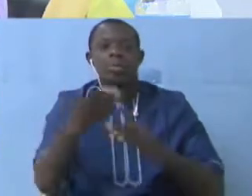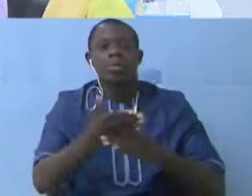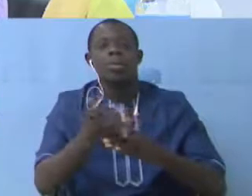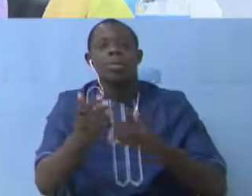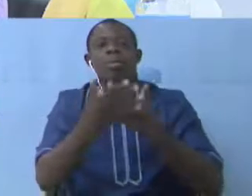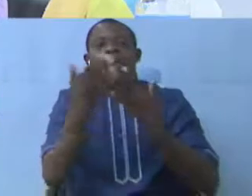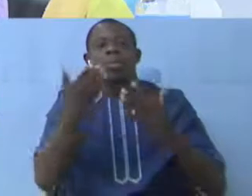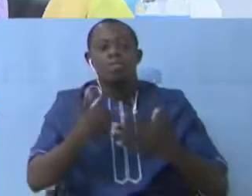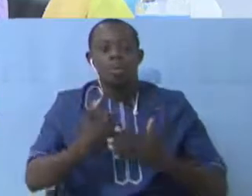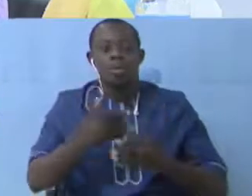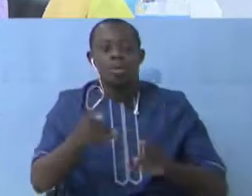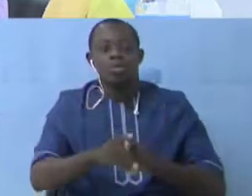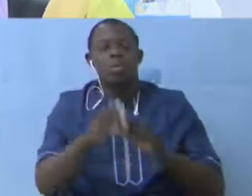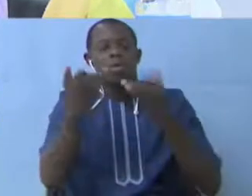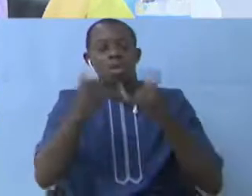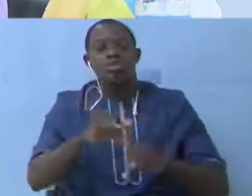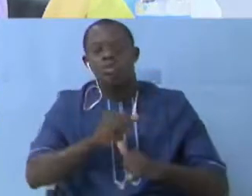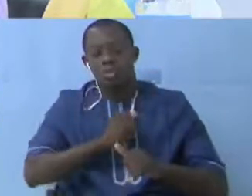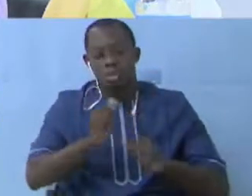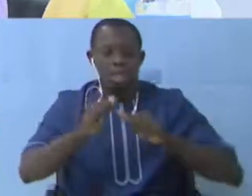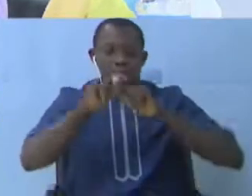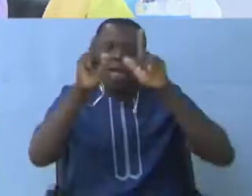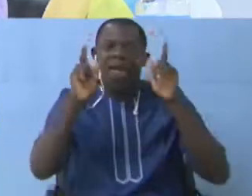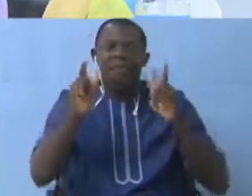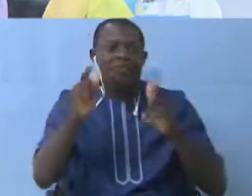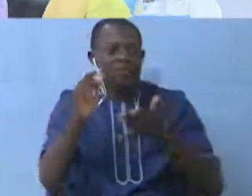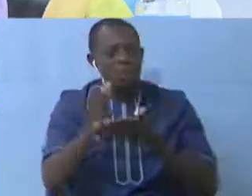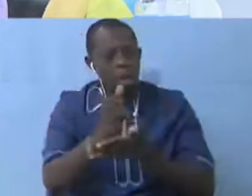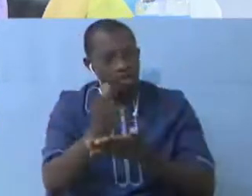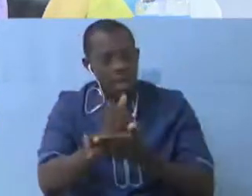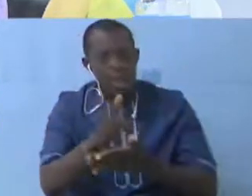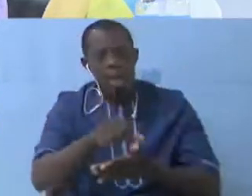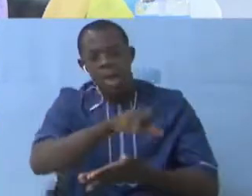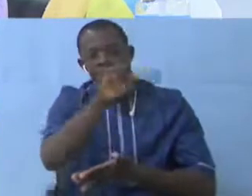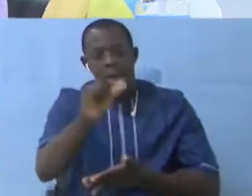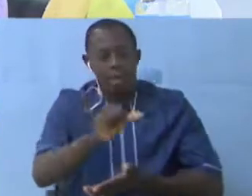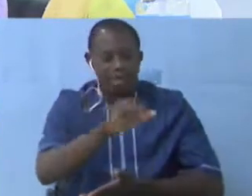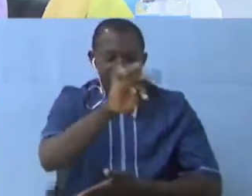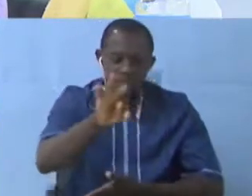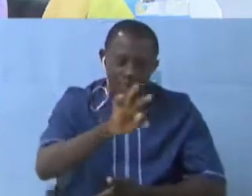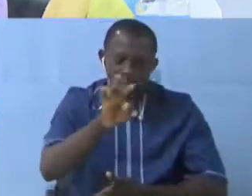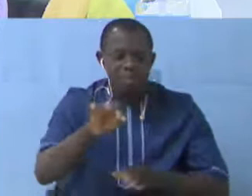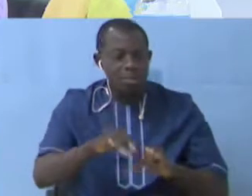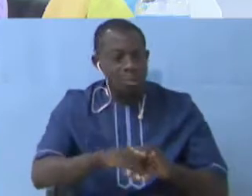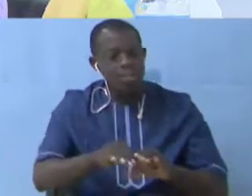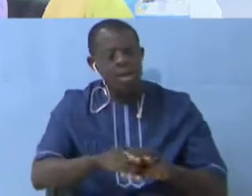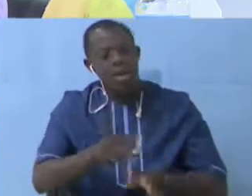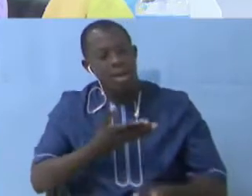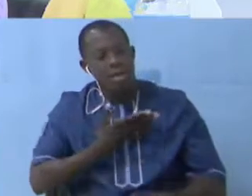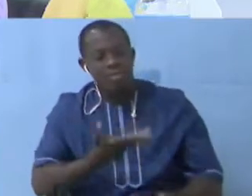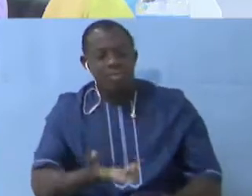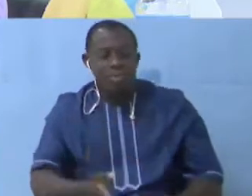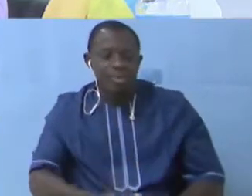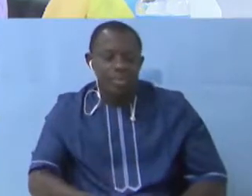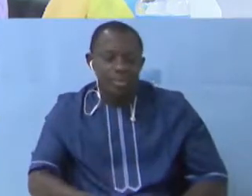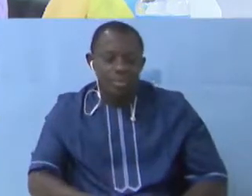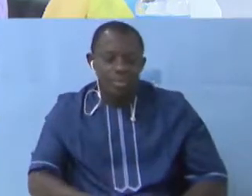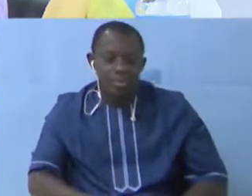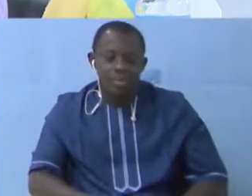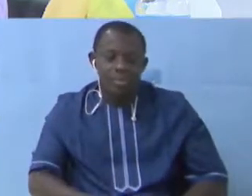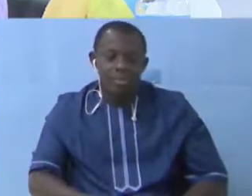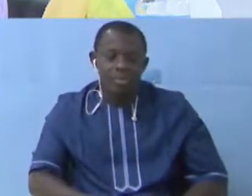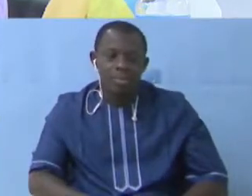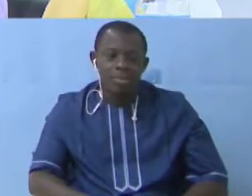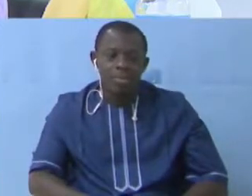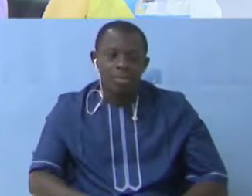who lost their families. am na ci ñu ci bari yoo xam ne nag ñàkk nañ seeni bakkaan am ñoo xam ne ñàkk nañ seeni mbokka.